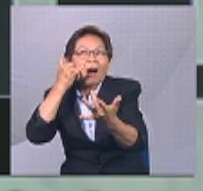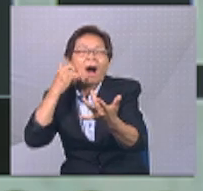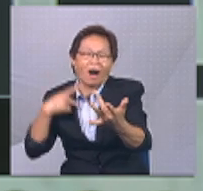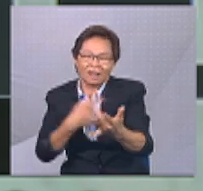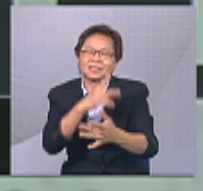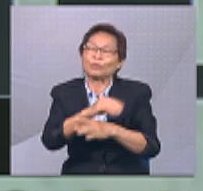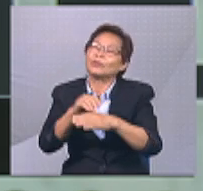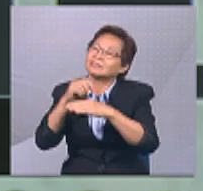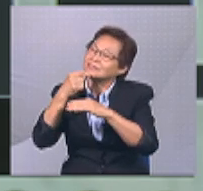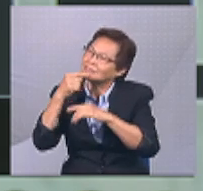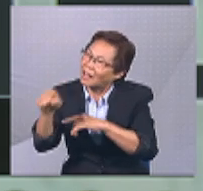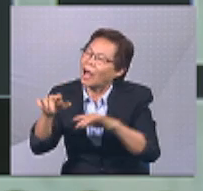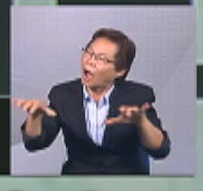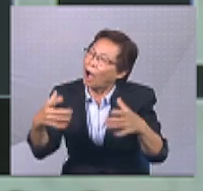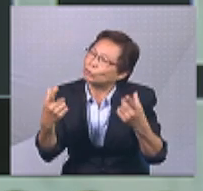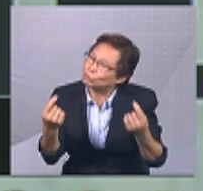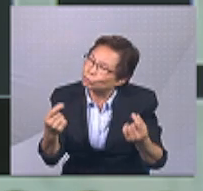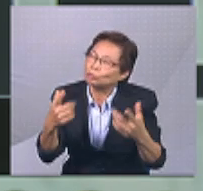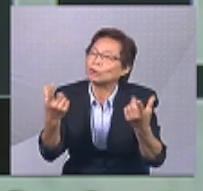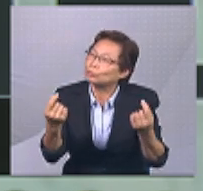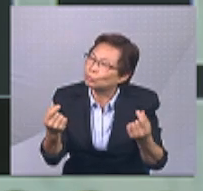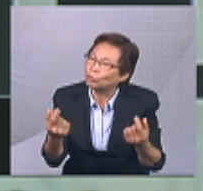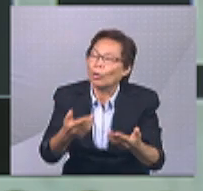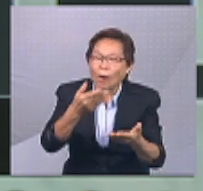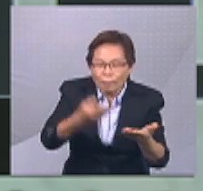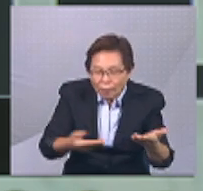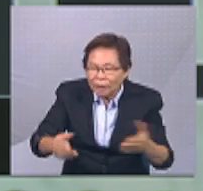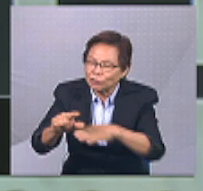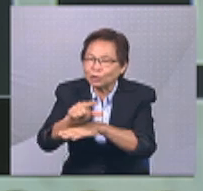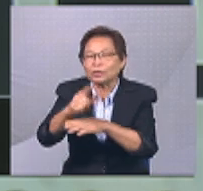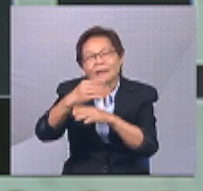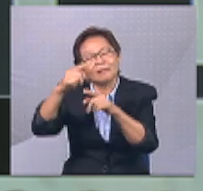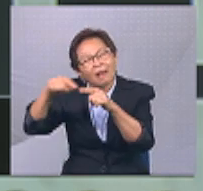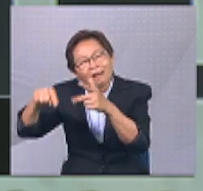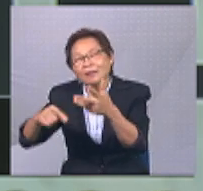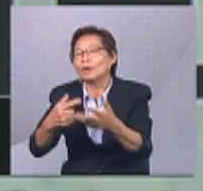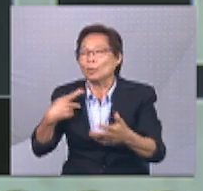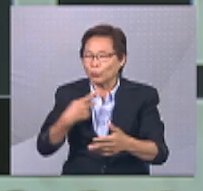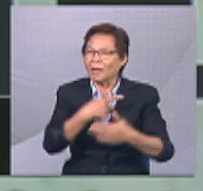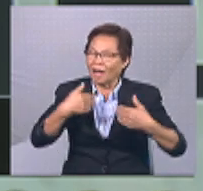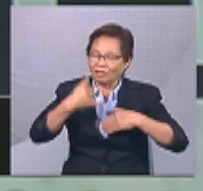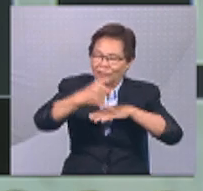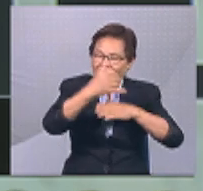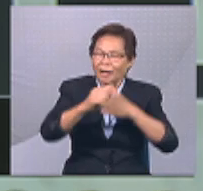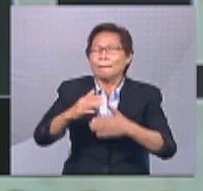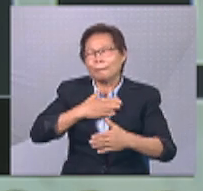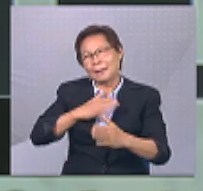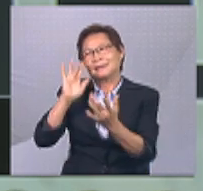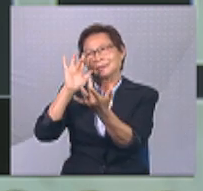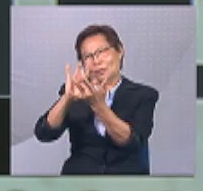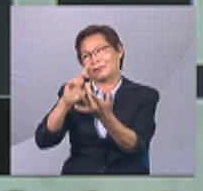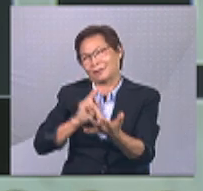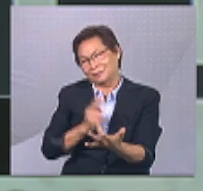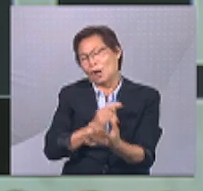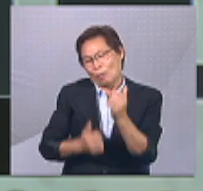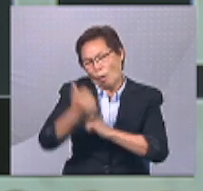them how to do, what to do, what material to use, and etc. So we have the guidelines, and then they can contact us. But more important,